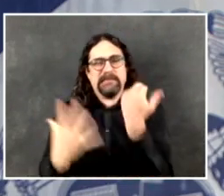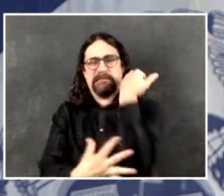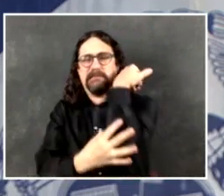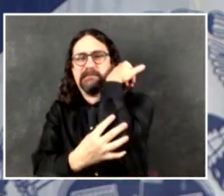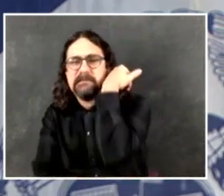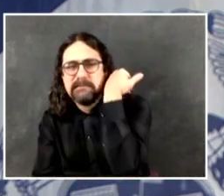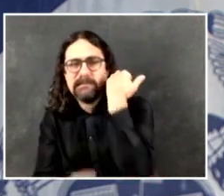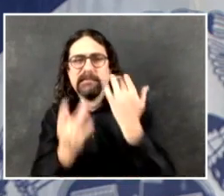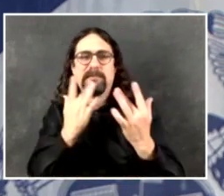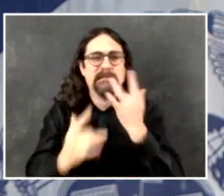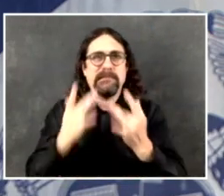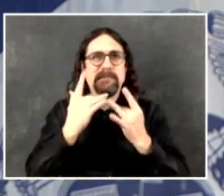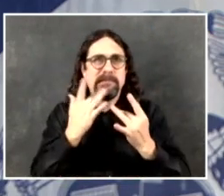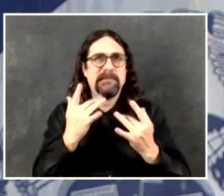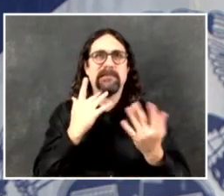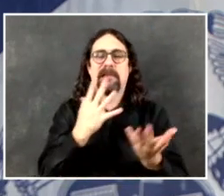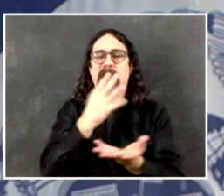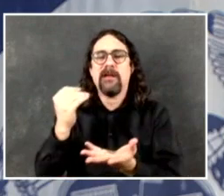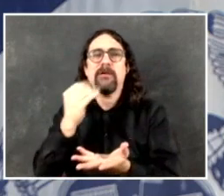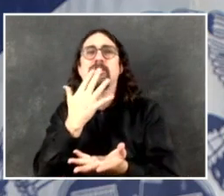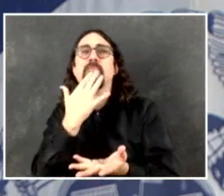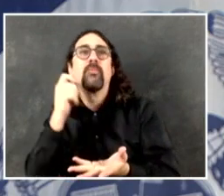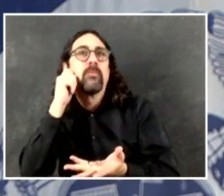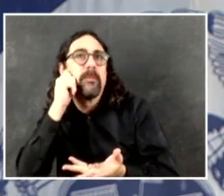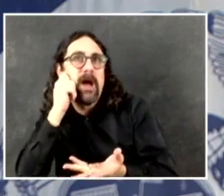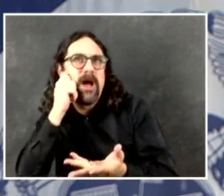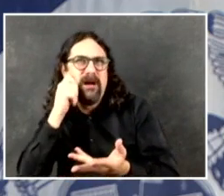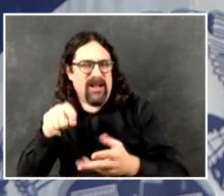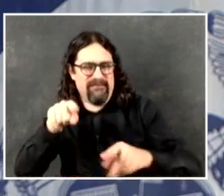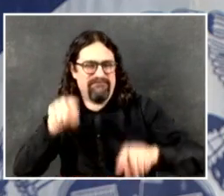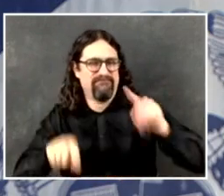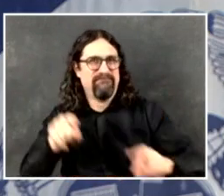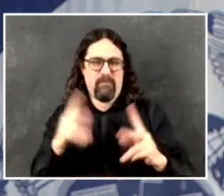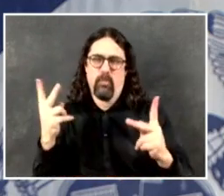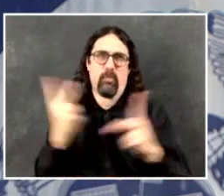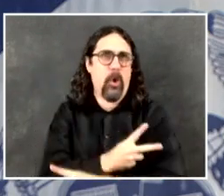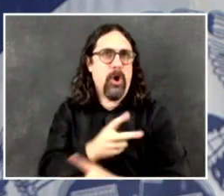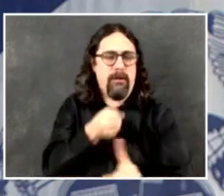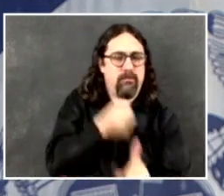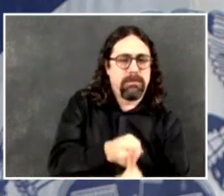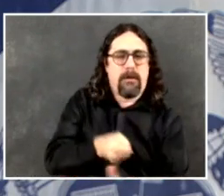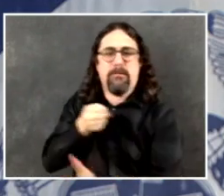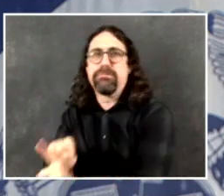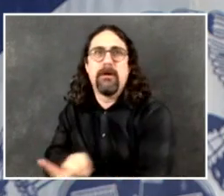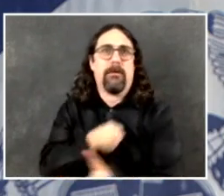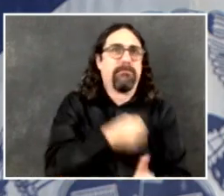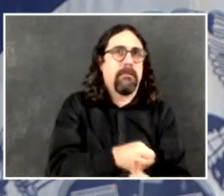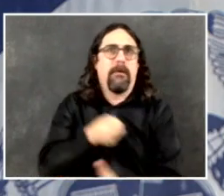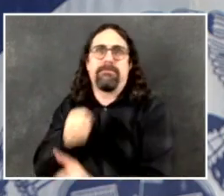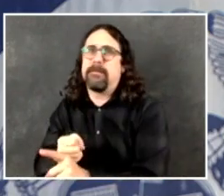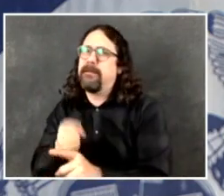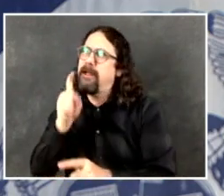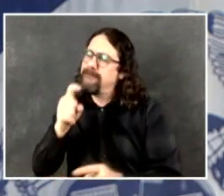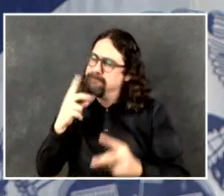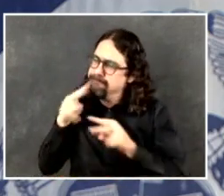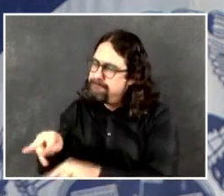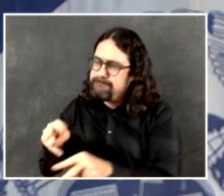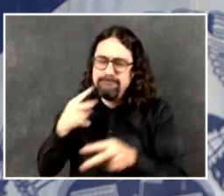clarion call to us to start right now fighting back against those disparities and to build a deeper